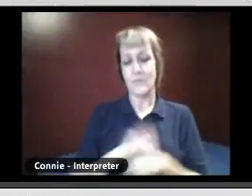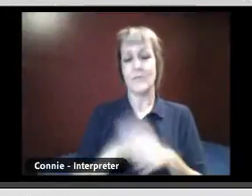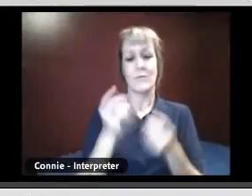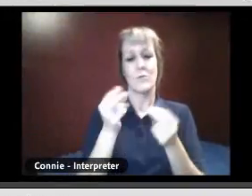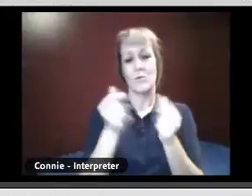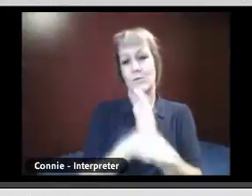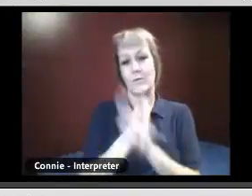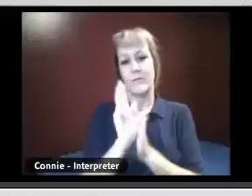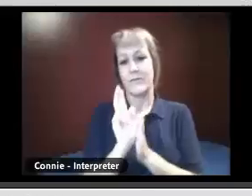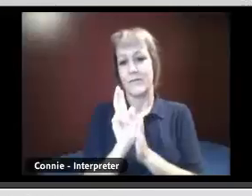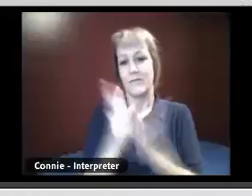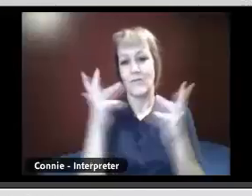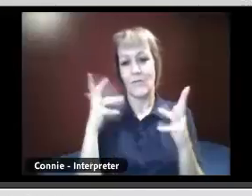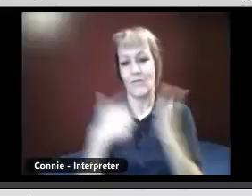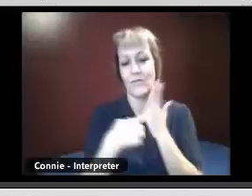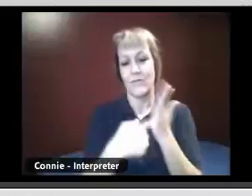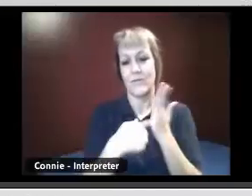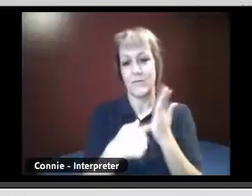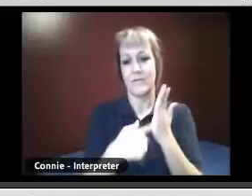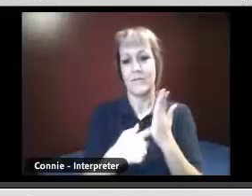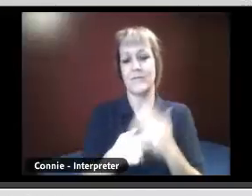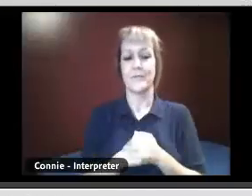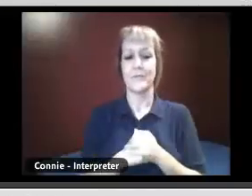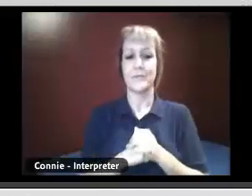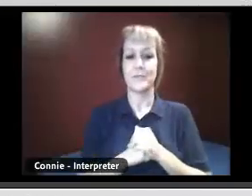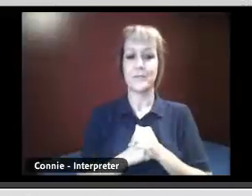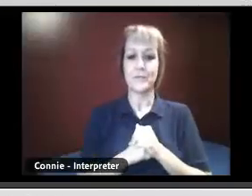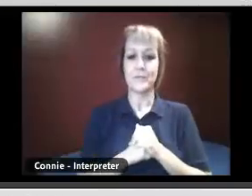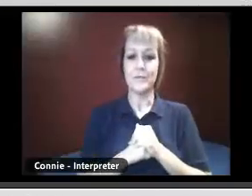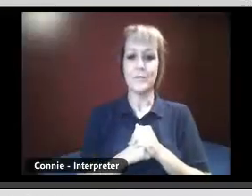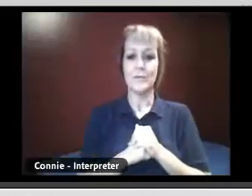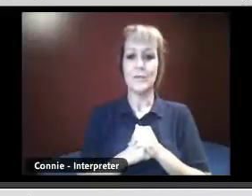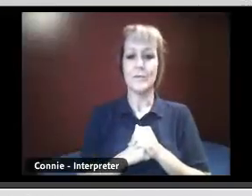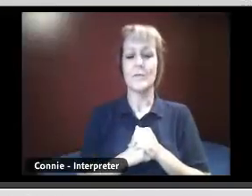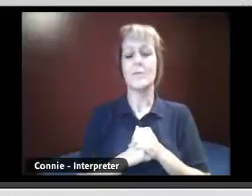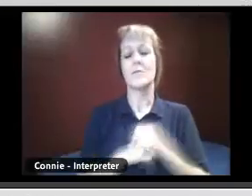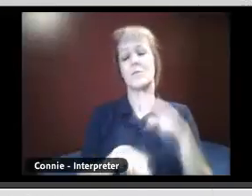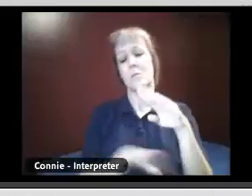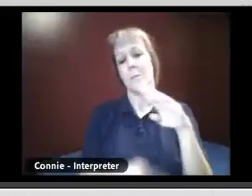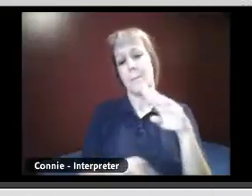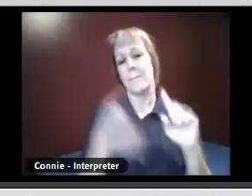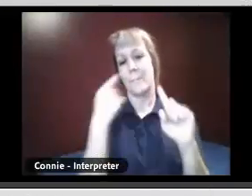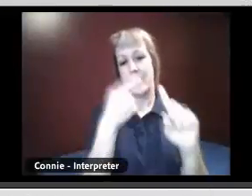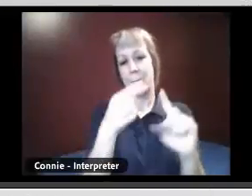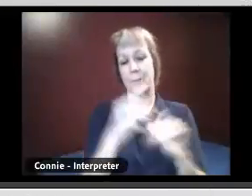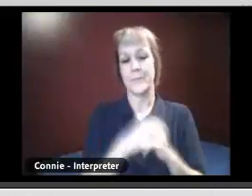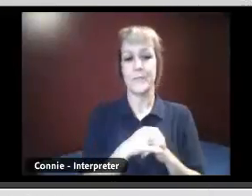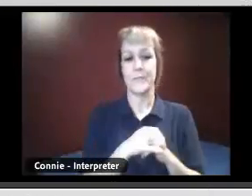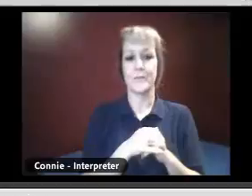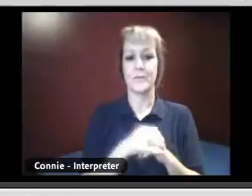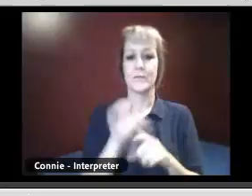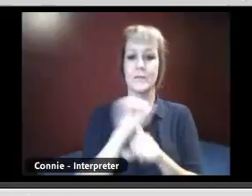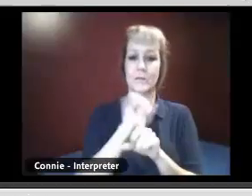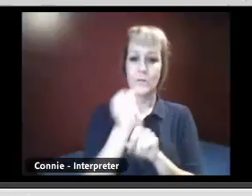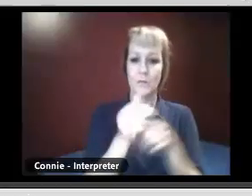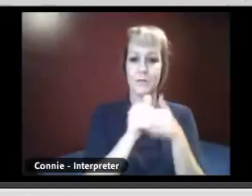review of what we've covered in the past sessions. And the basic premise, and this is where we always start, is situational